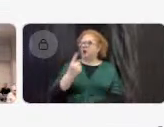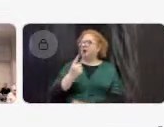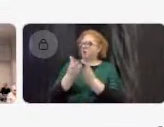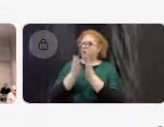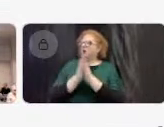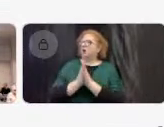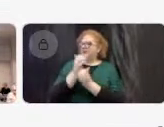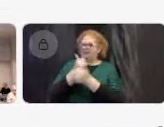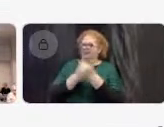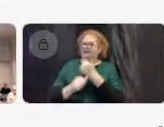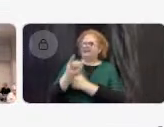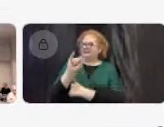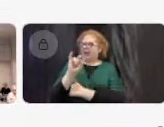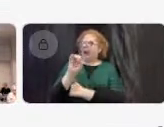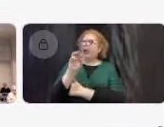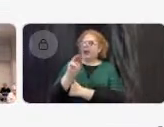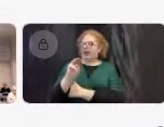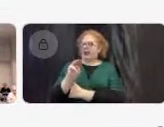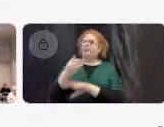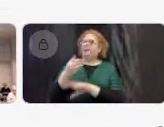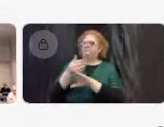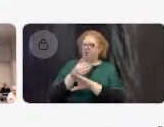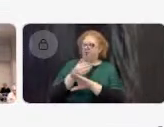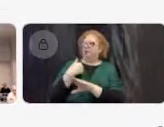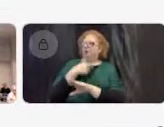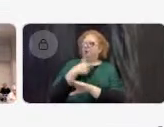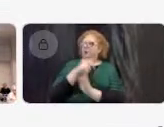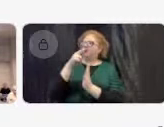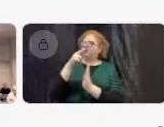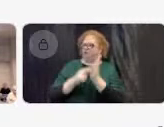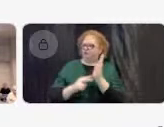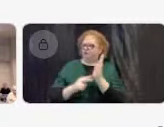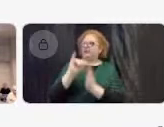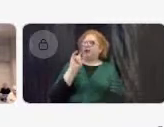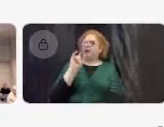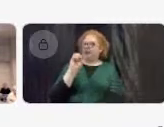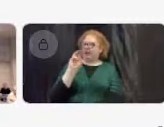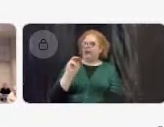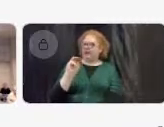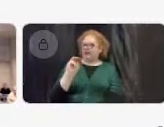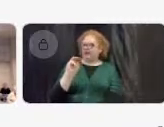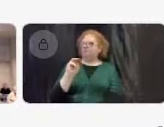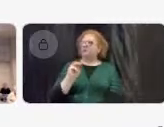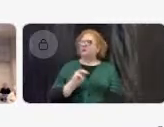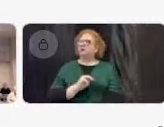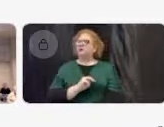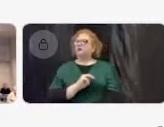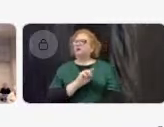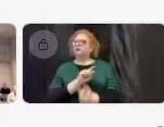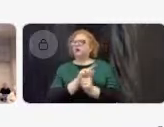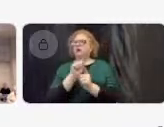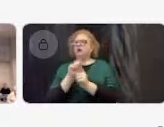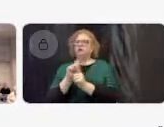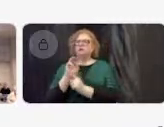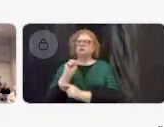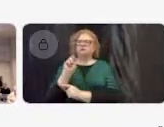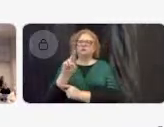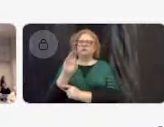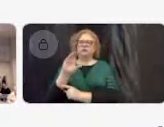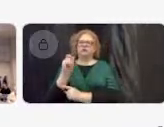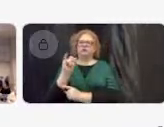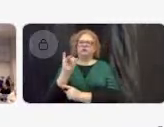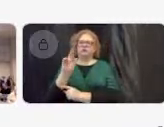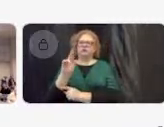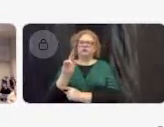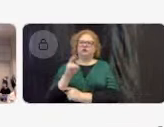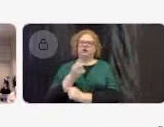item. At each and item. We would need to do that before we read the item. Thank you. Thank you. Mr. Chair, also a couple of items that are